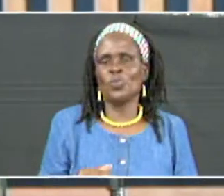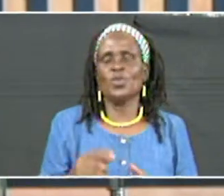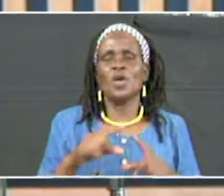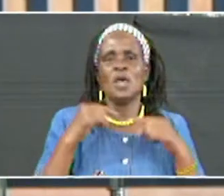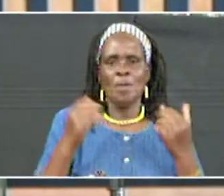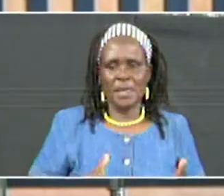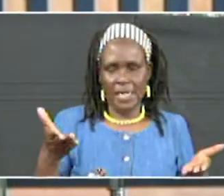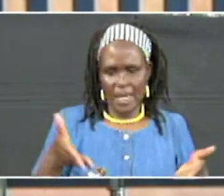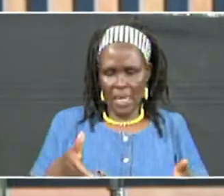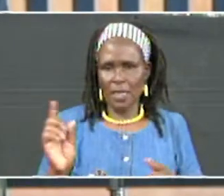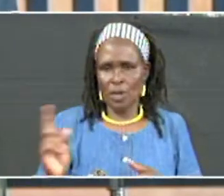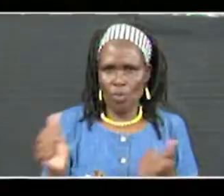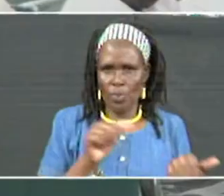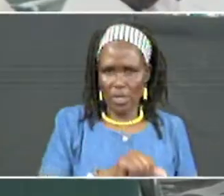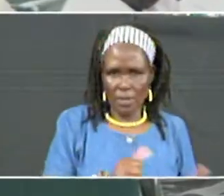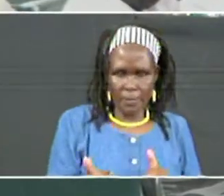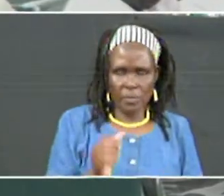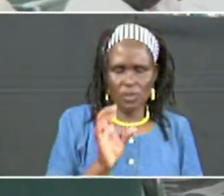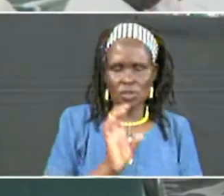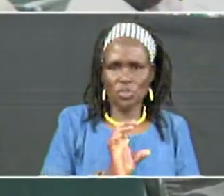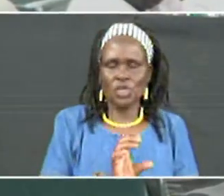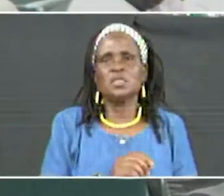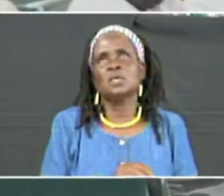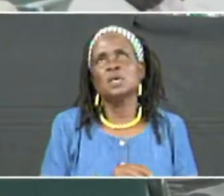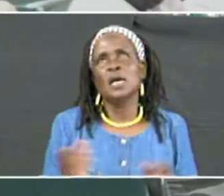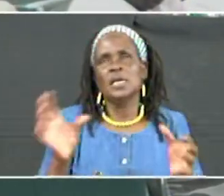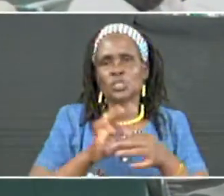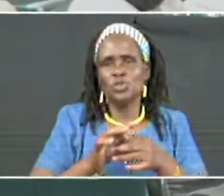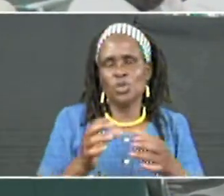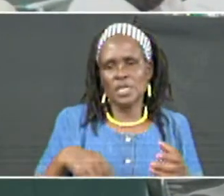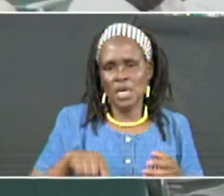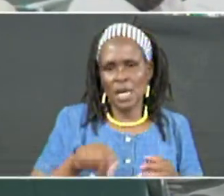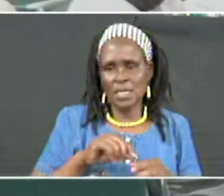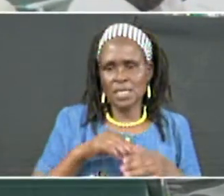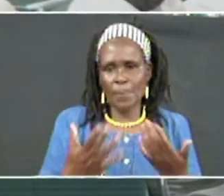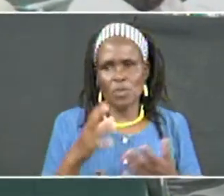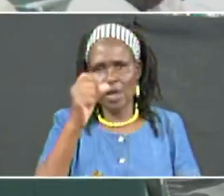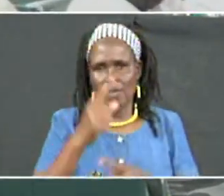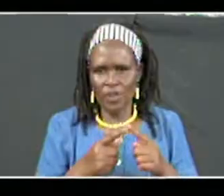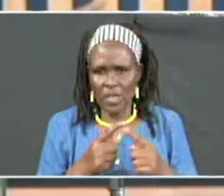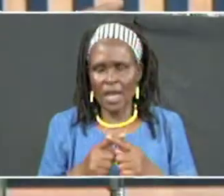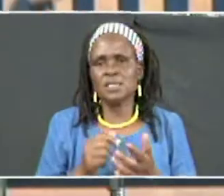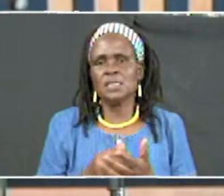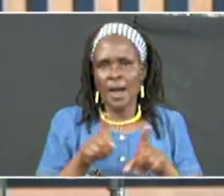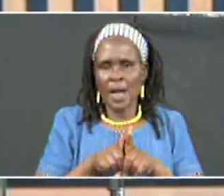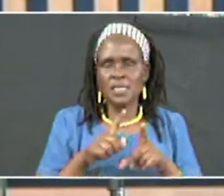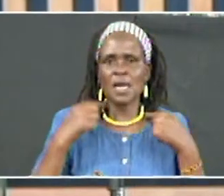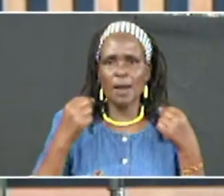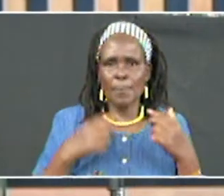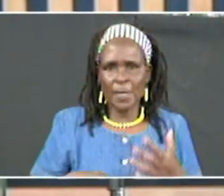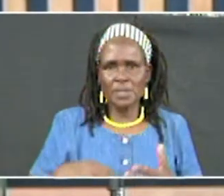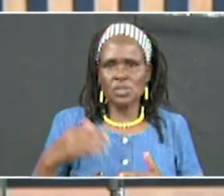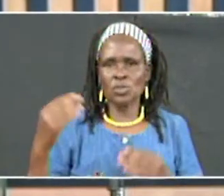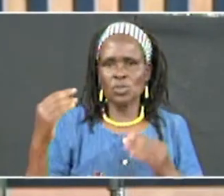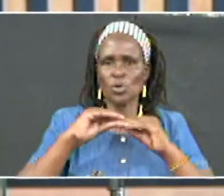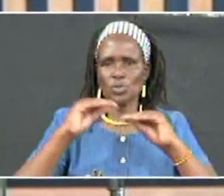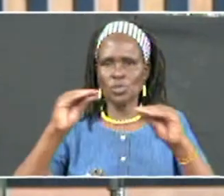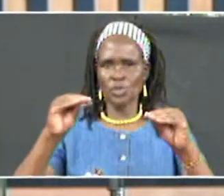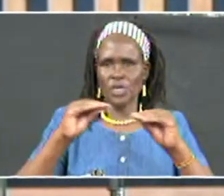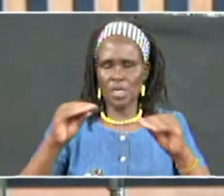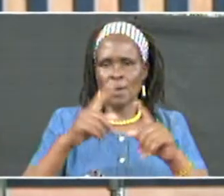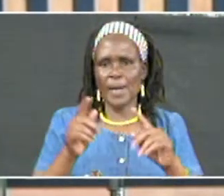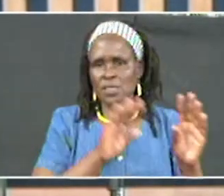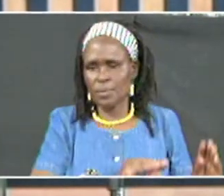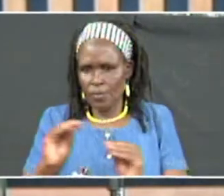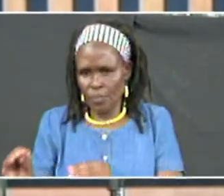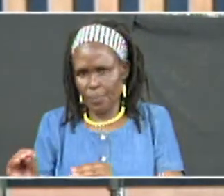Baptist Church. He joined us about 5 years ago as a pastoral trainee, and then after that transitioned into